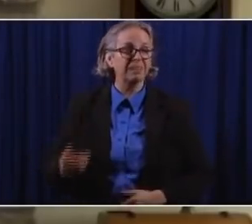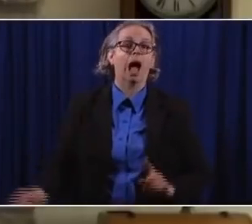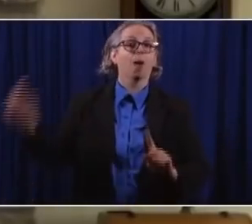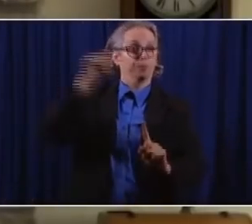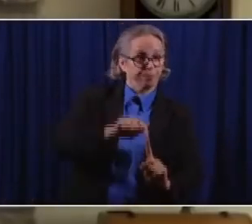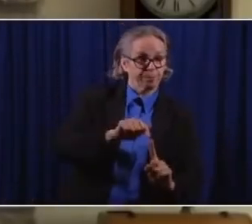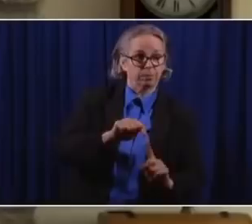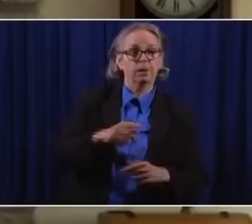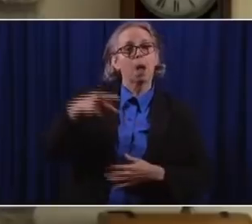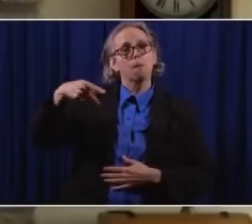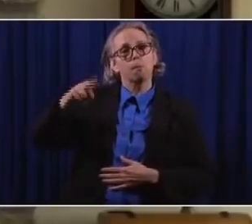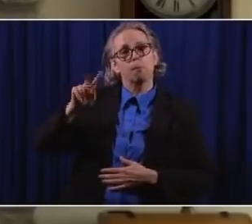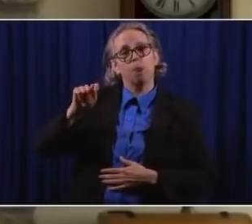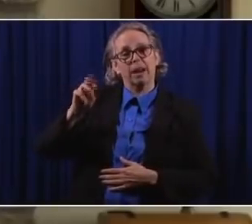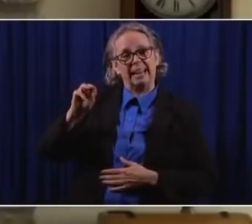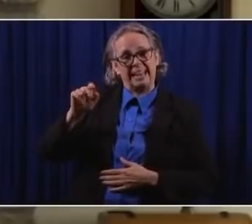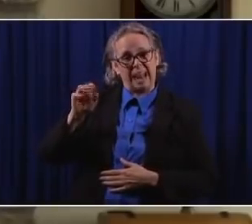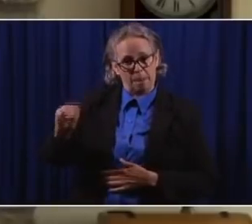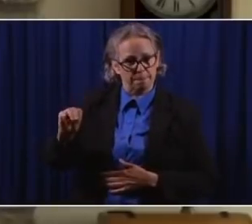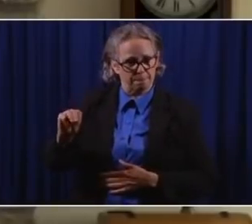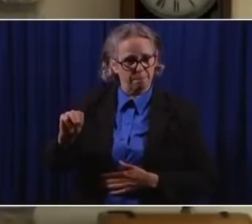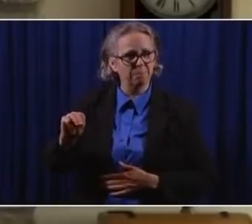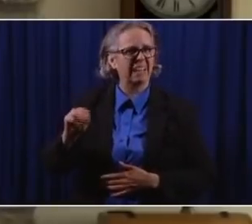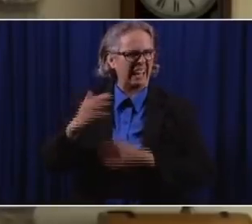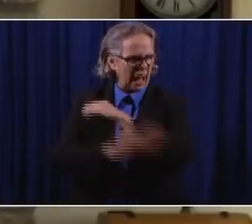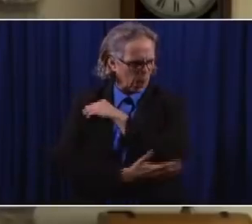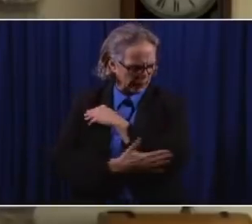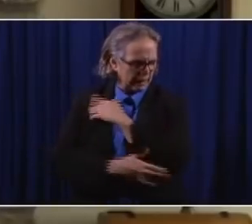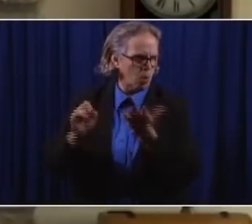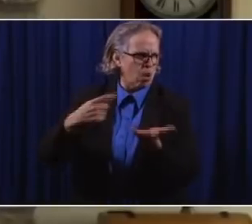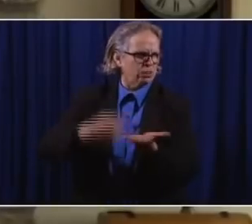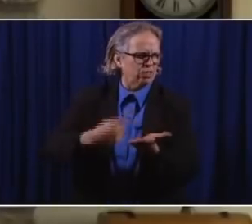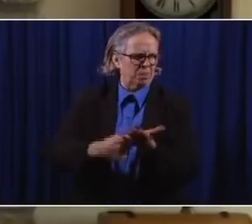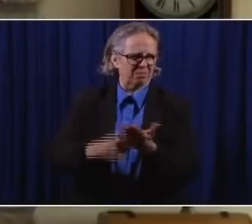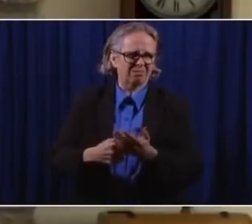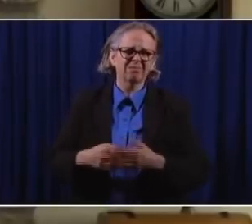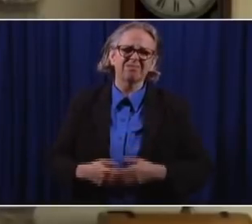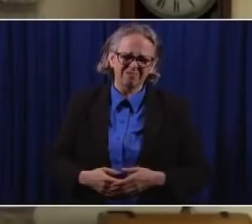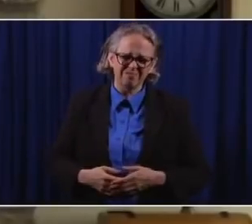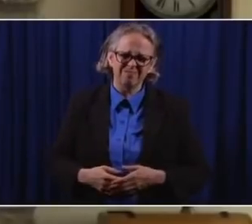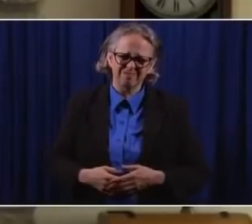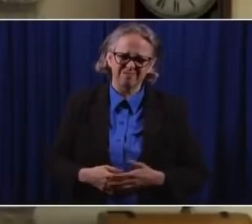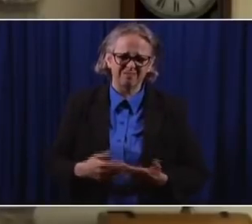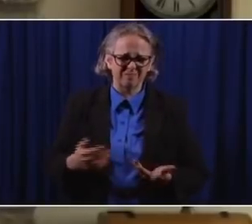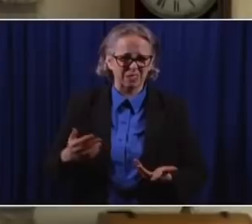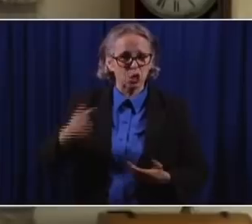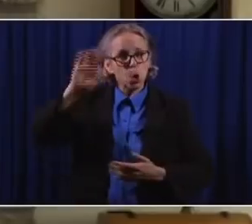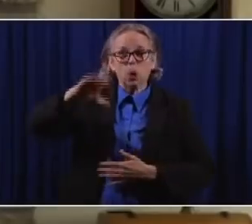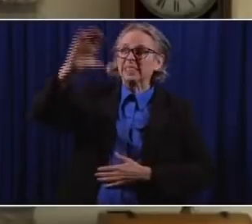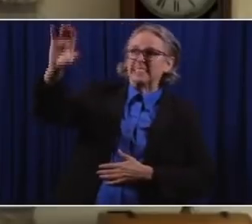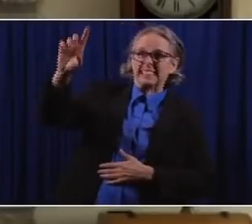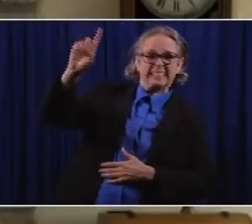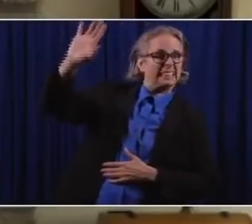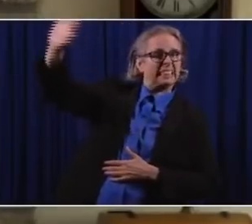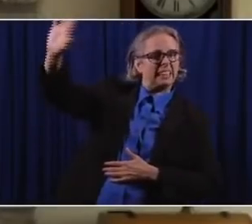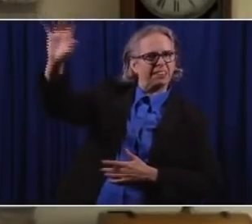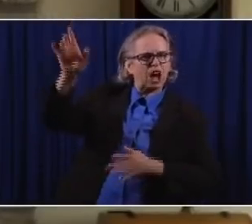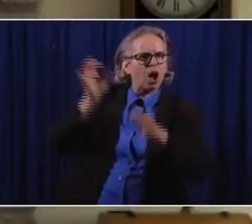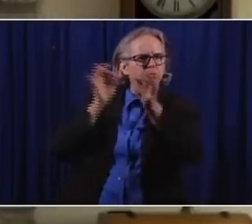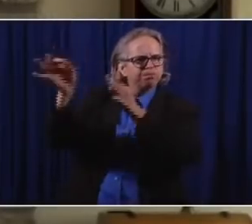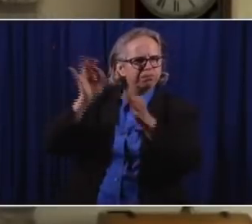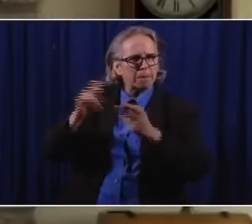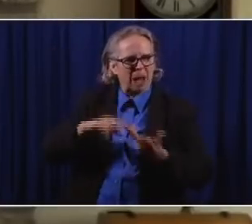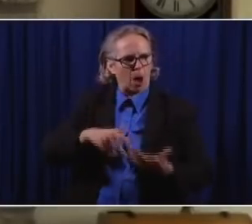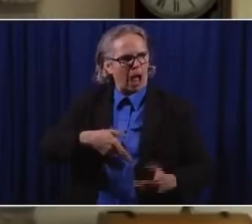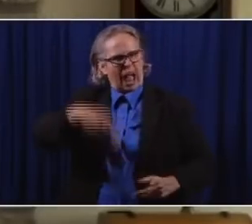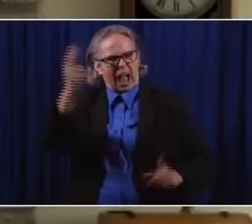They continue to meet the CDC's threshold for high incidence. The county has added 81 cases of COVID during the past